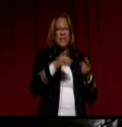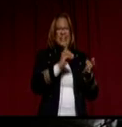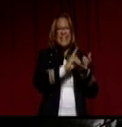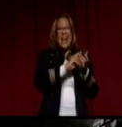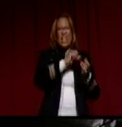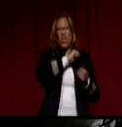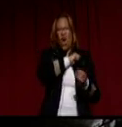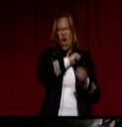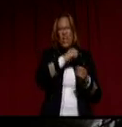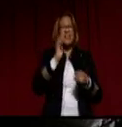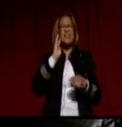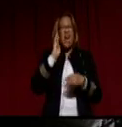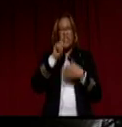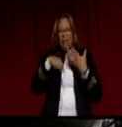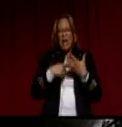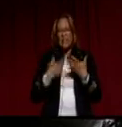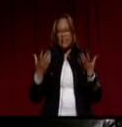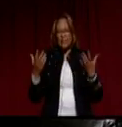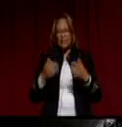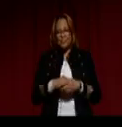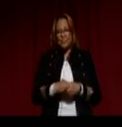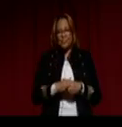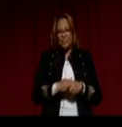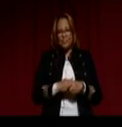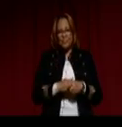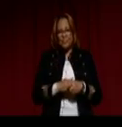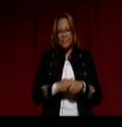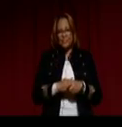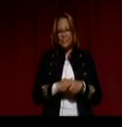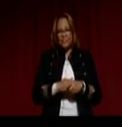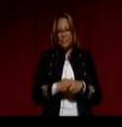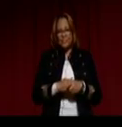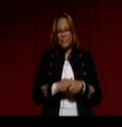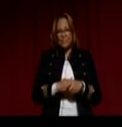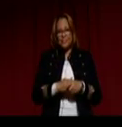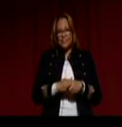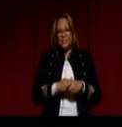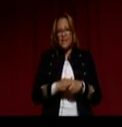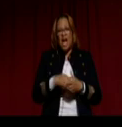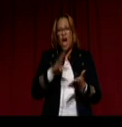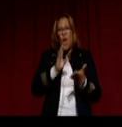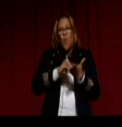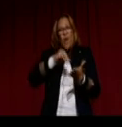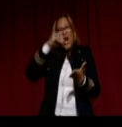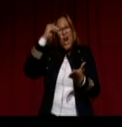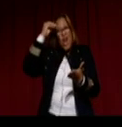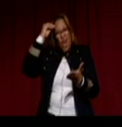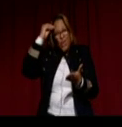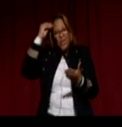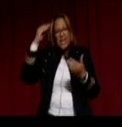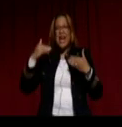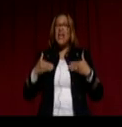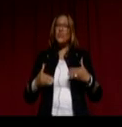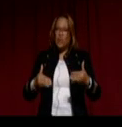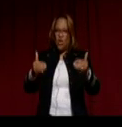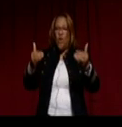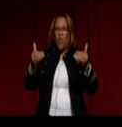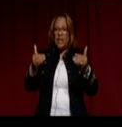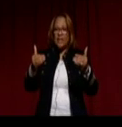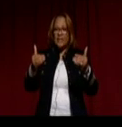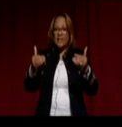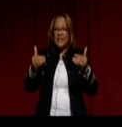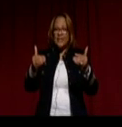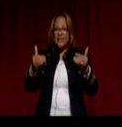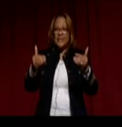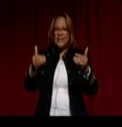Arnold talked about, mm-hmm, is that what we're learning as we're going. Mm-hmm. So that's why